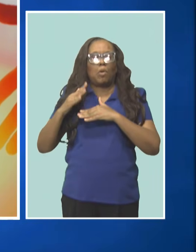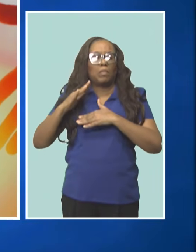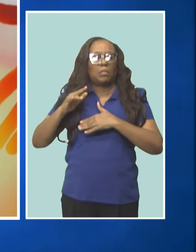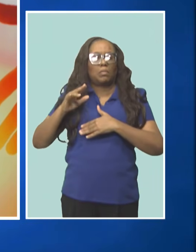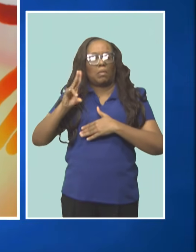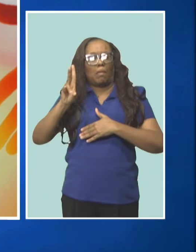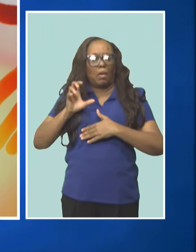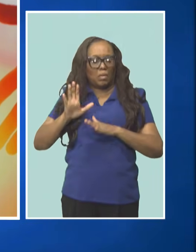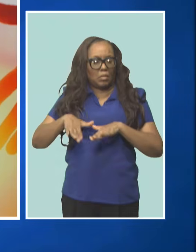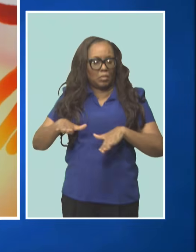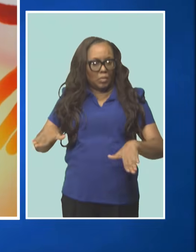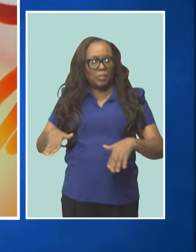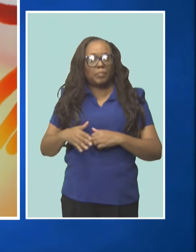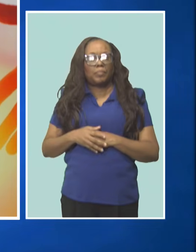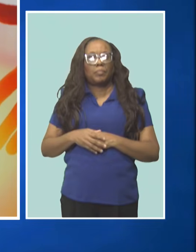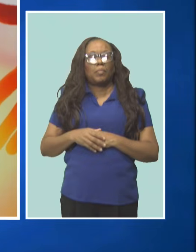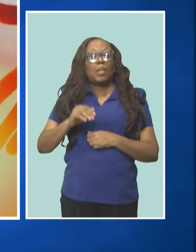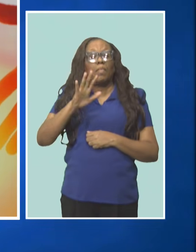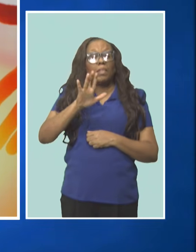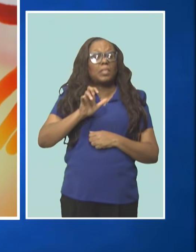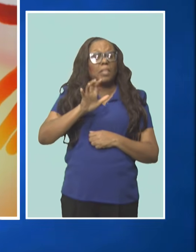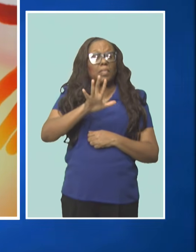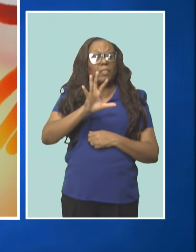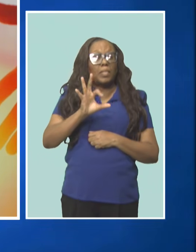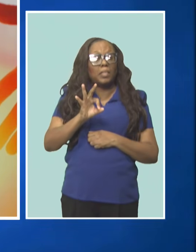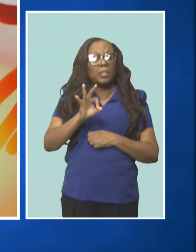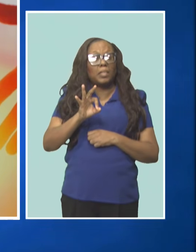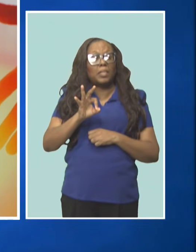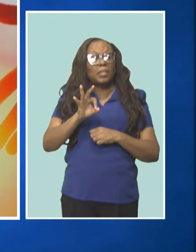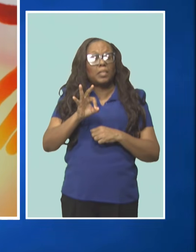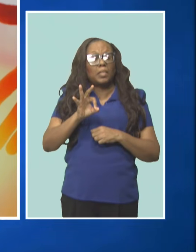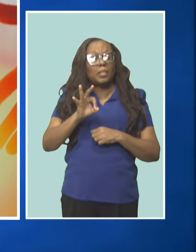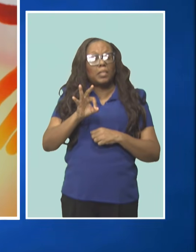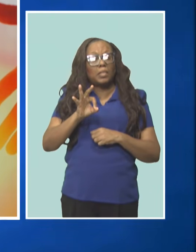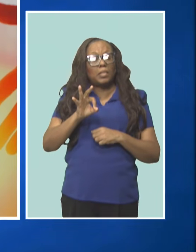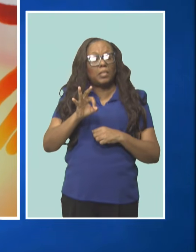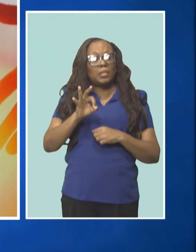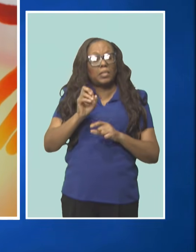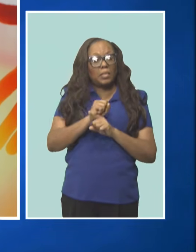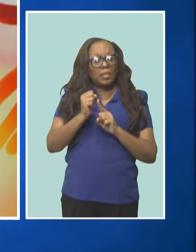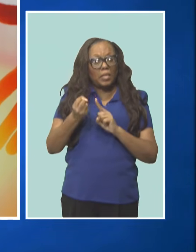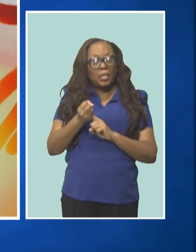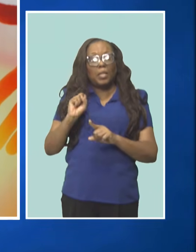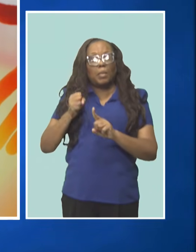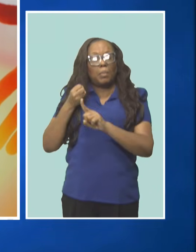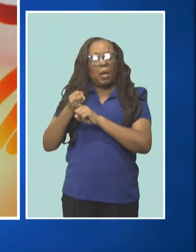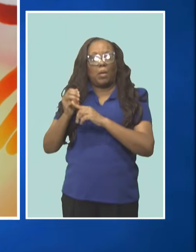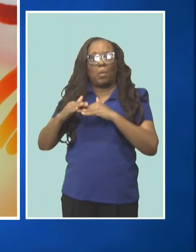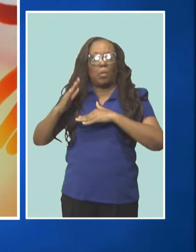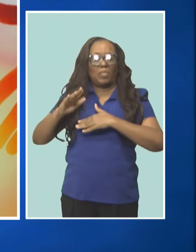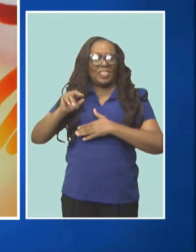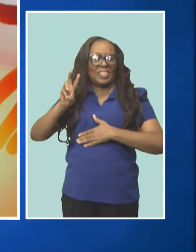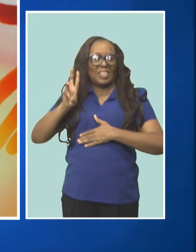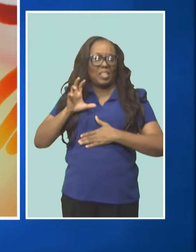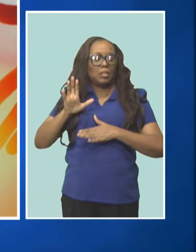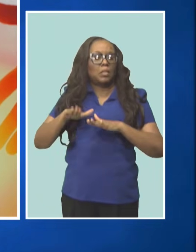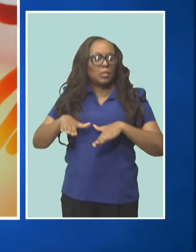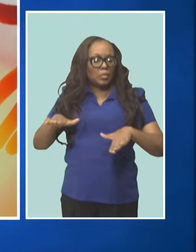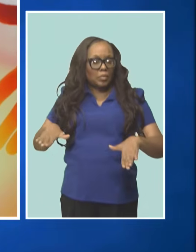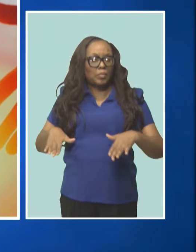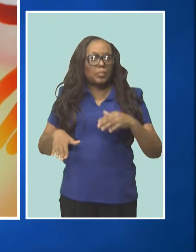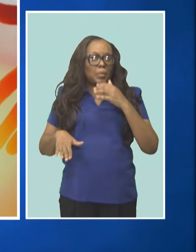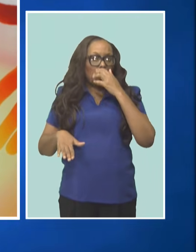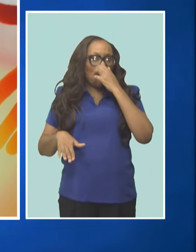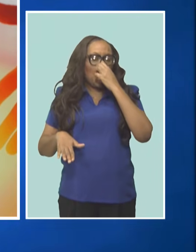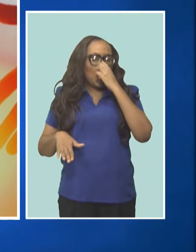2024, 559 cases affecting 677 children. So the numbers are, as you can tell, the